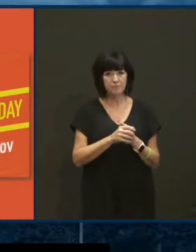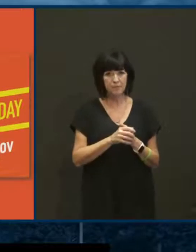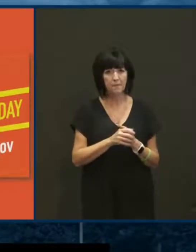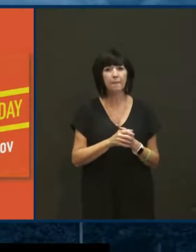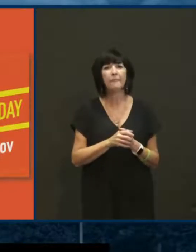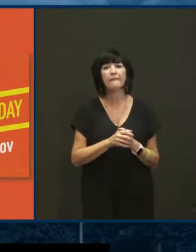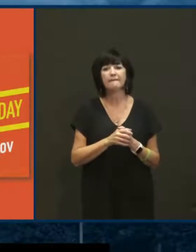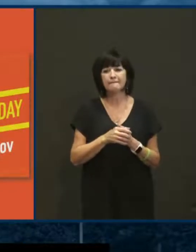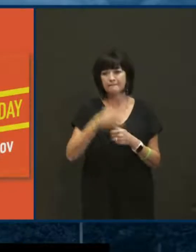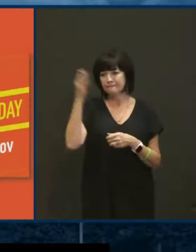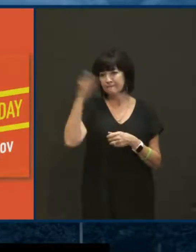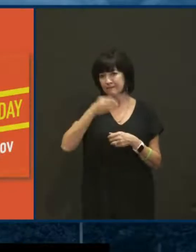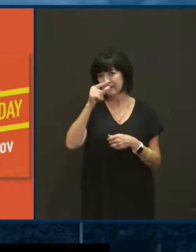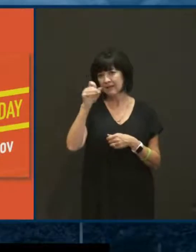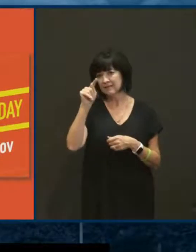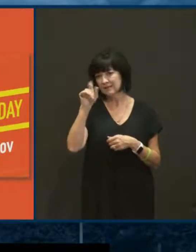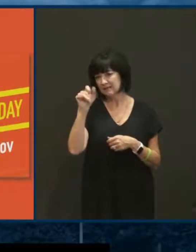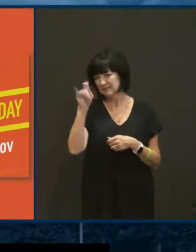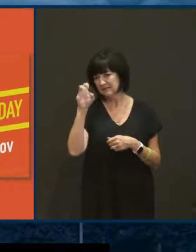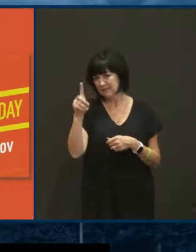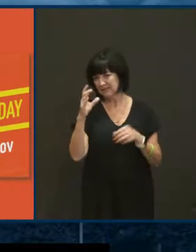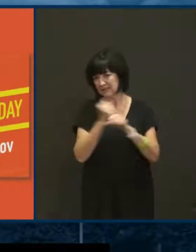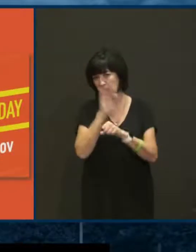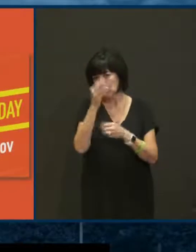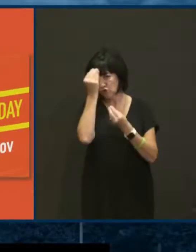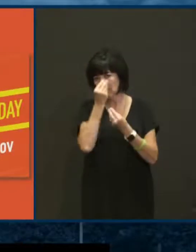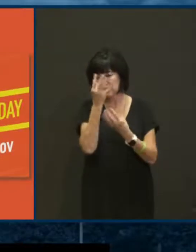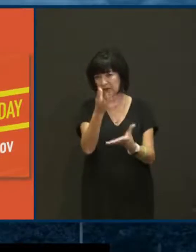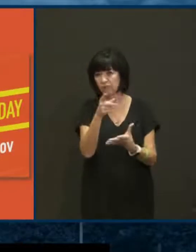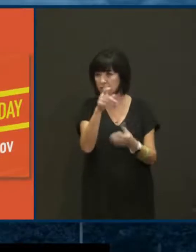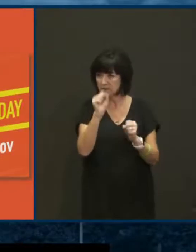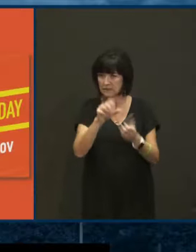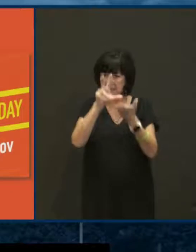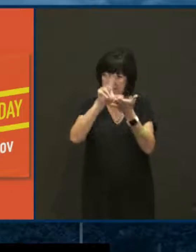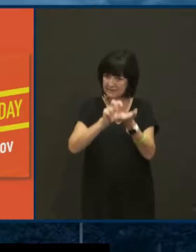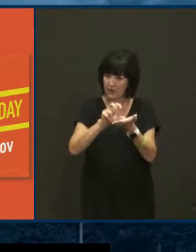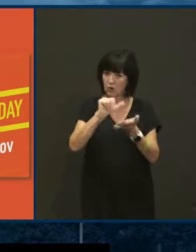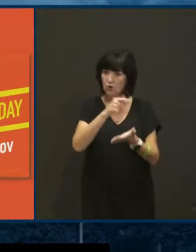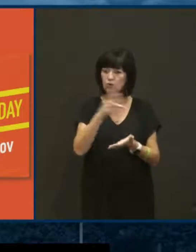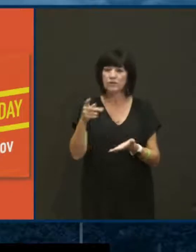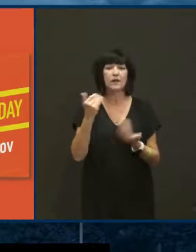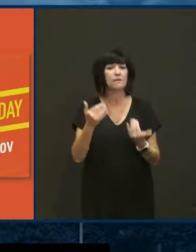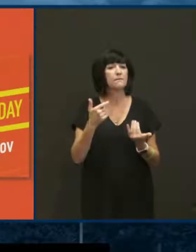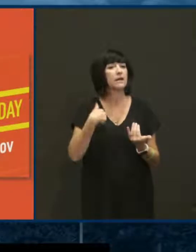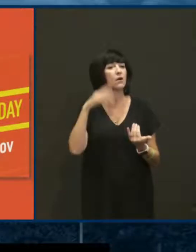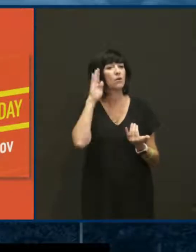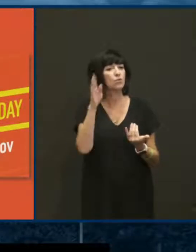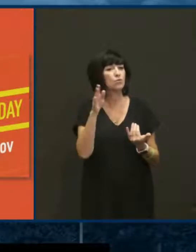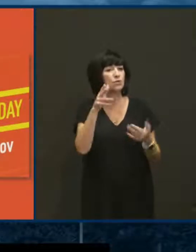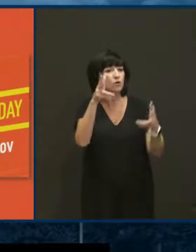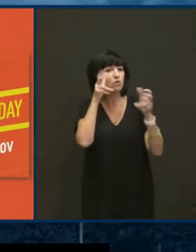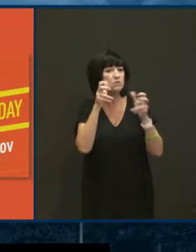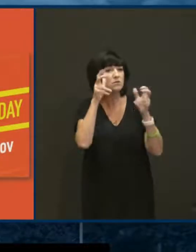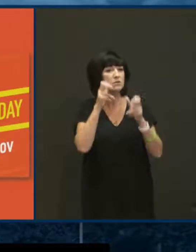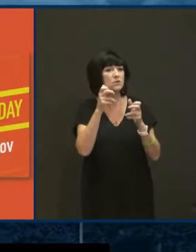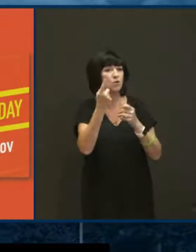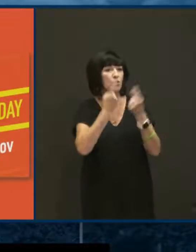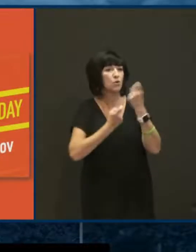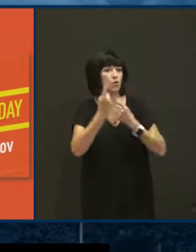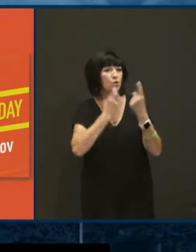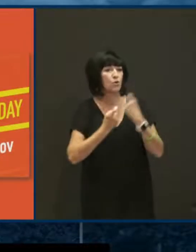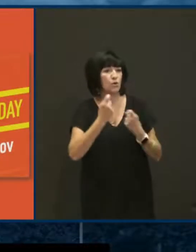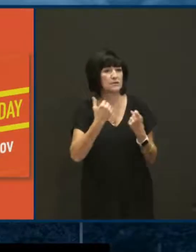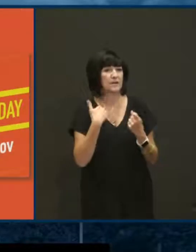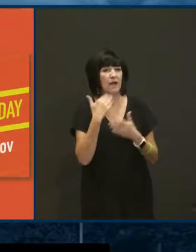de.gov/get tested, get your information, download the app, and we'll take questions from, we have some media here in